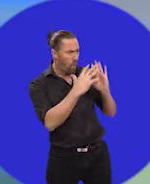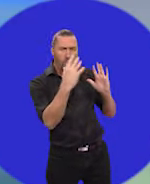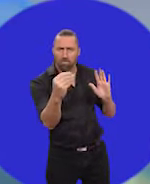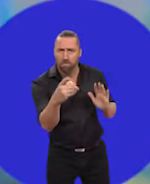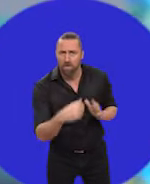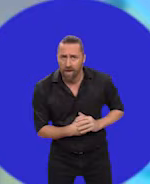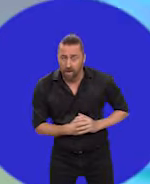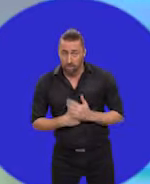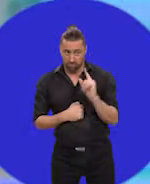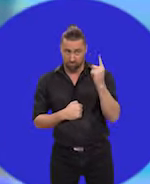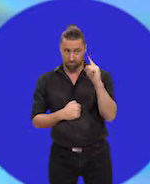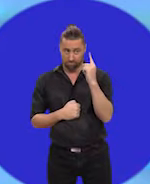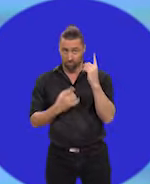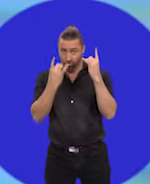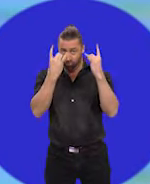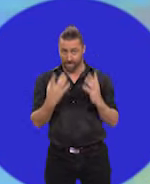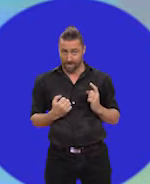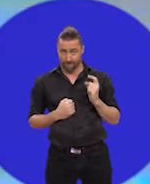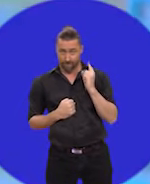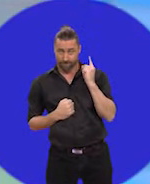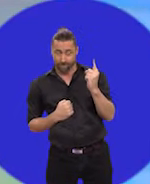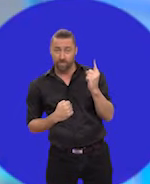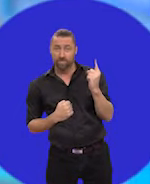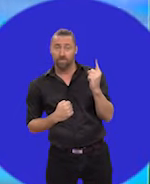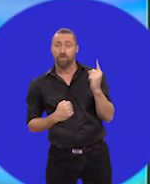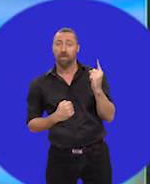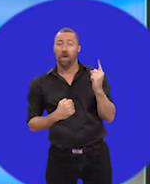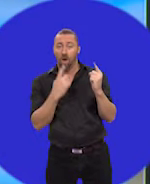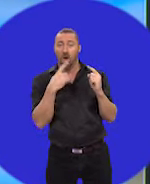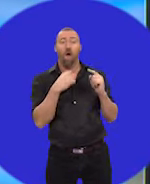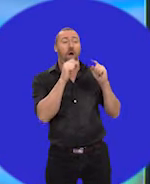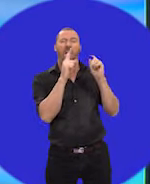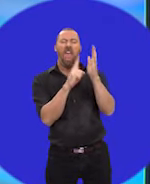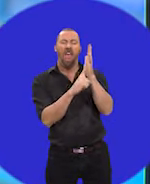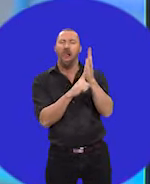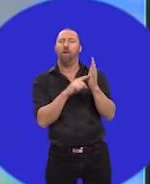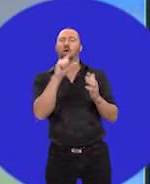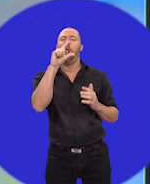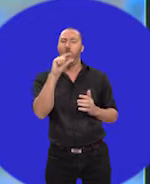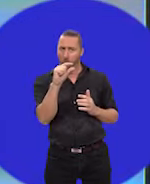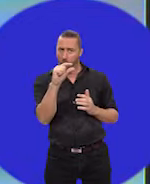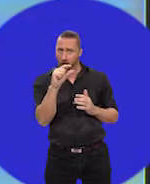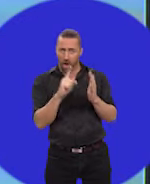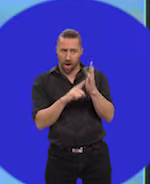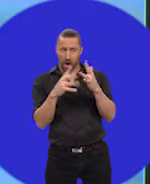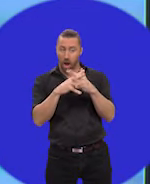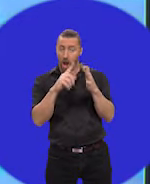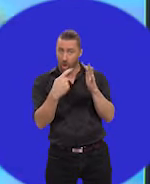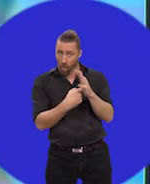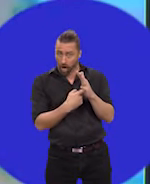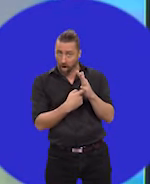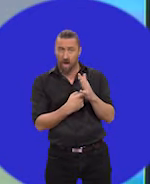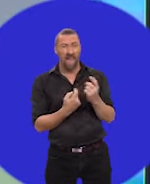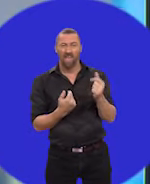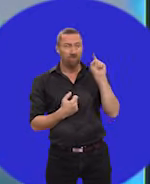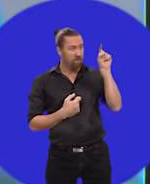have a go? Get your pointer finger ready. Here's mine. And when we trace a lowercase L, we start at the